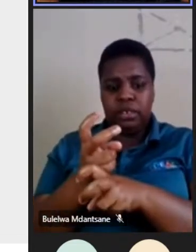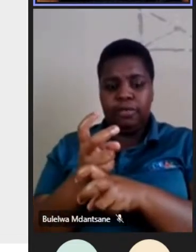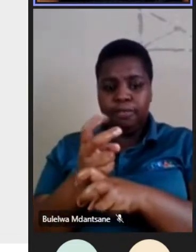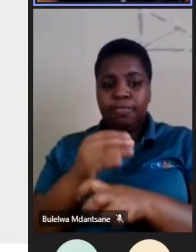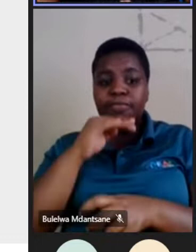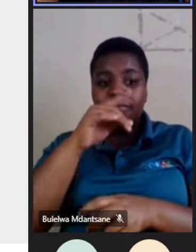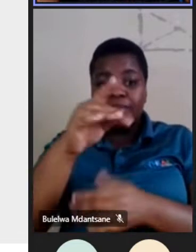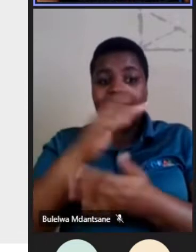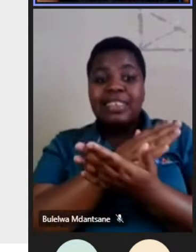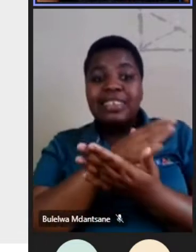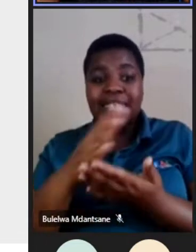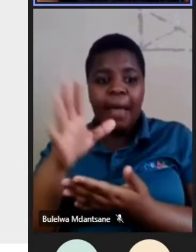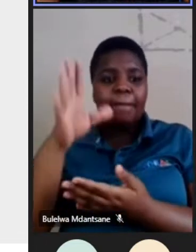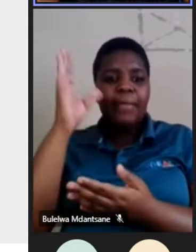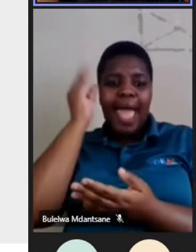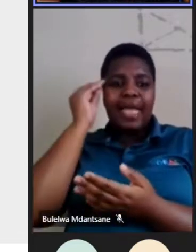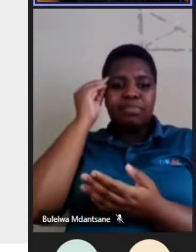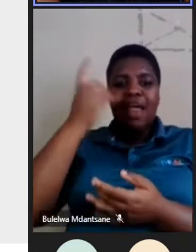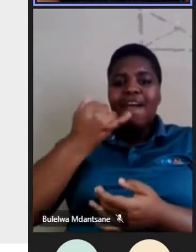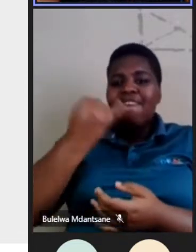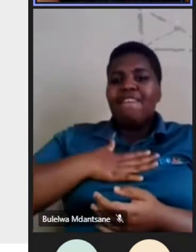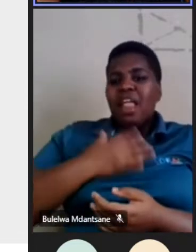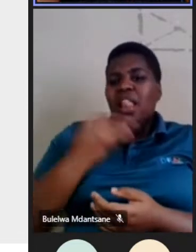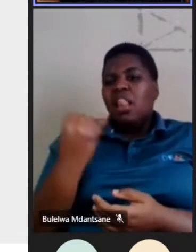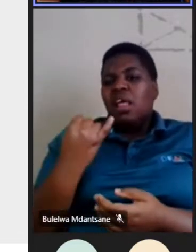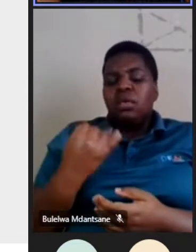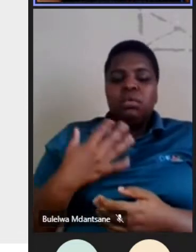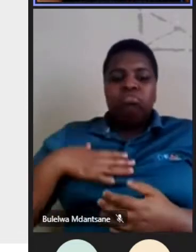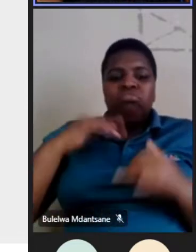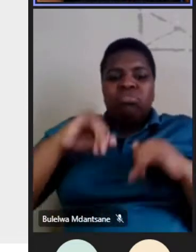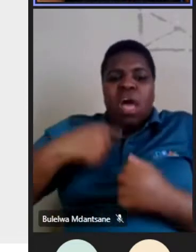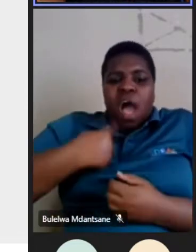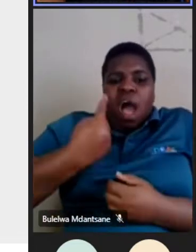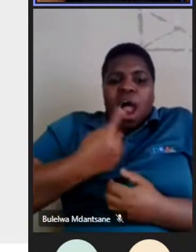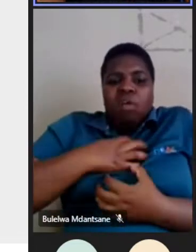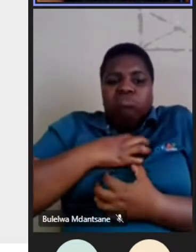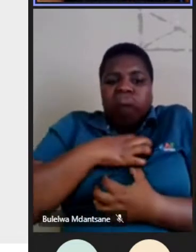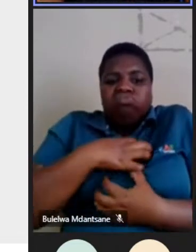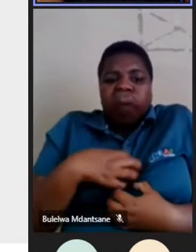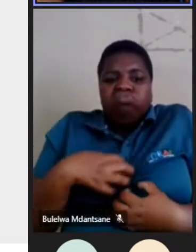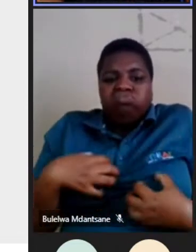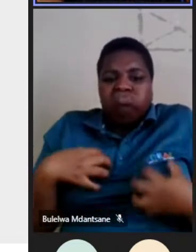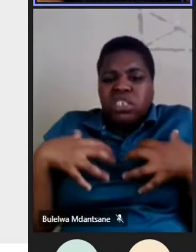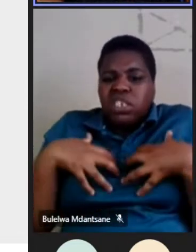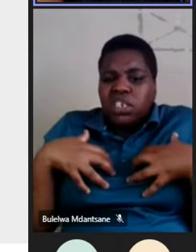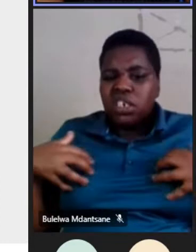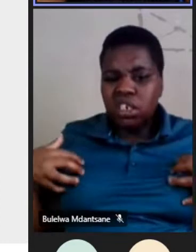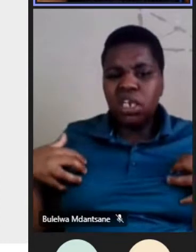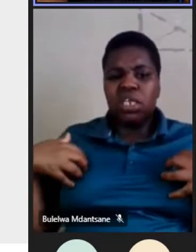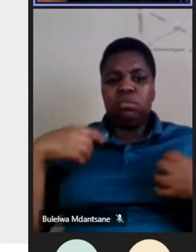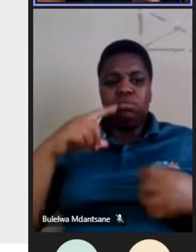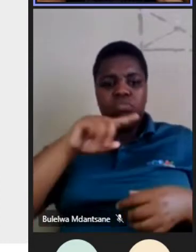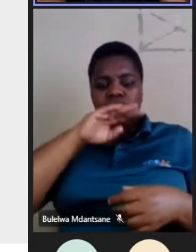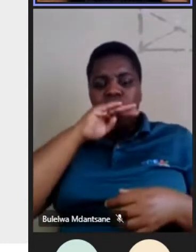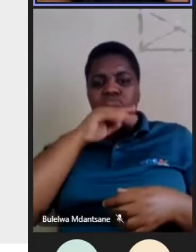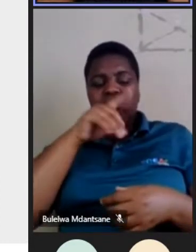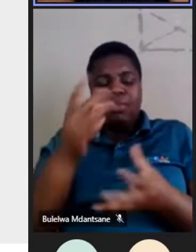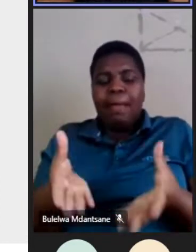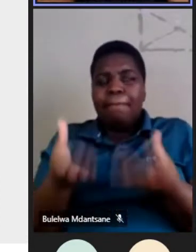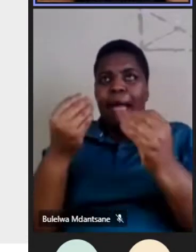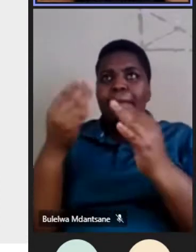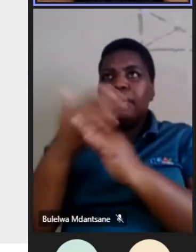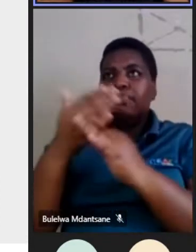triple burden. So they were supposed to study under those circumstances, they were supposed to do household chores, and they were supposed to do